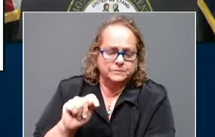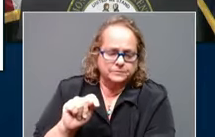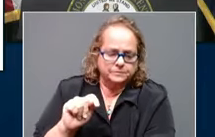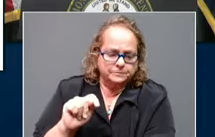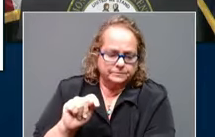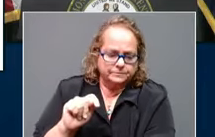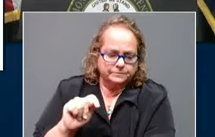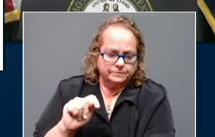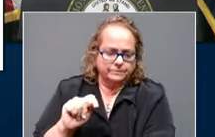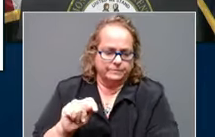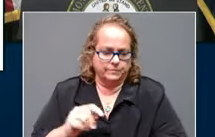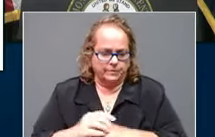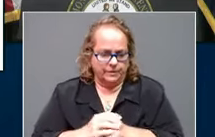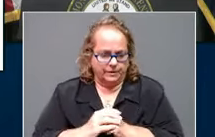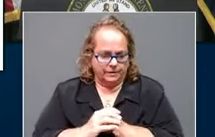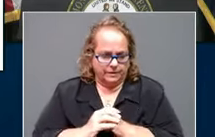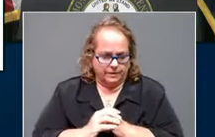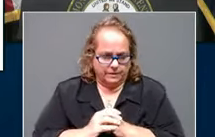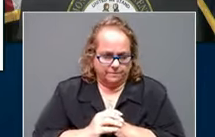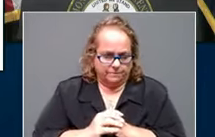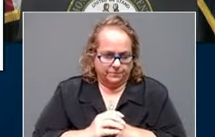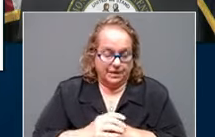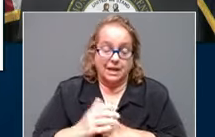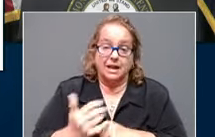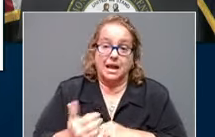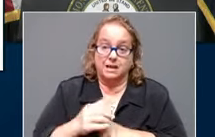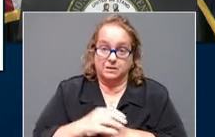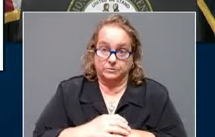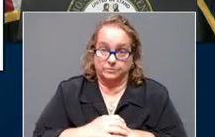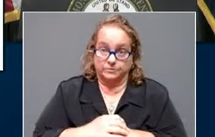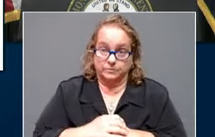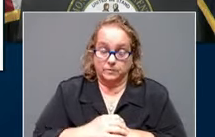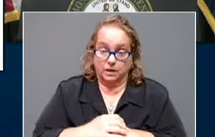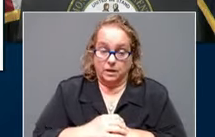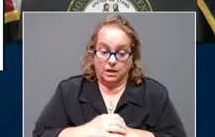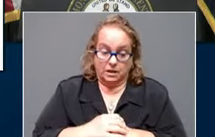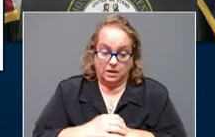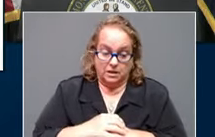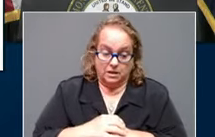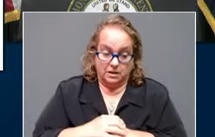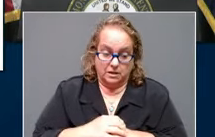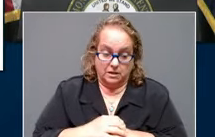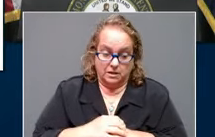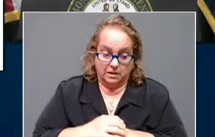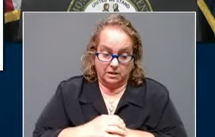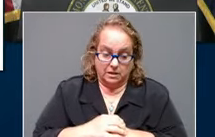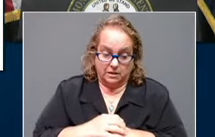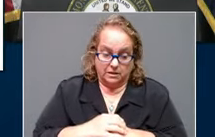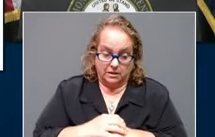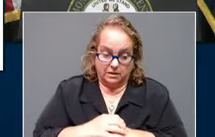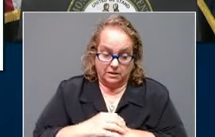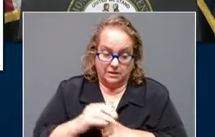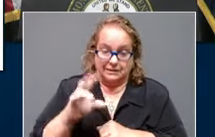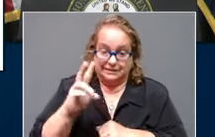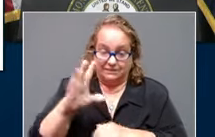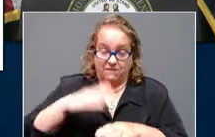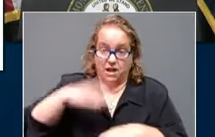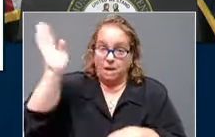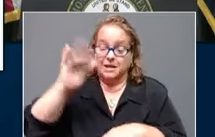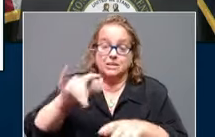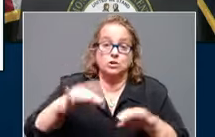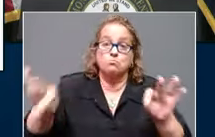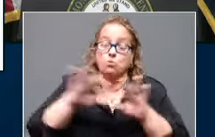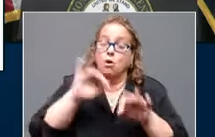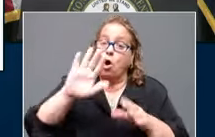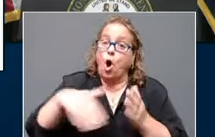least, my parents would tell me, are the wisest, are getting the shot at the highest rate. 50 to 64, up a percent to